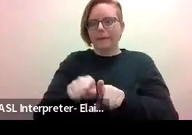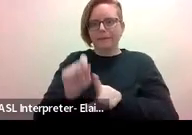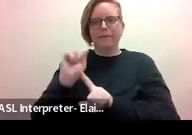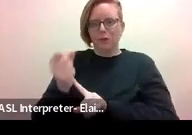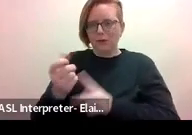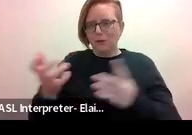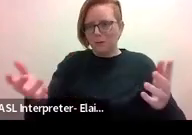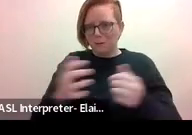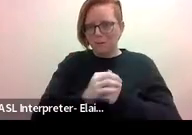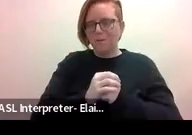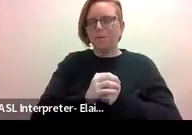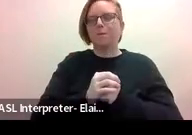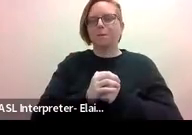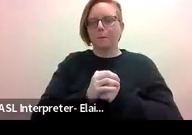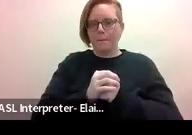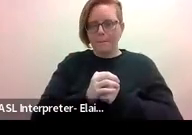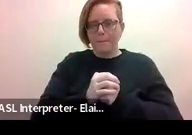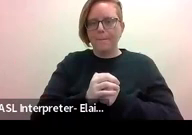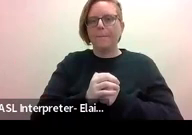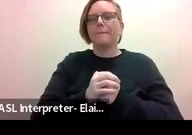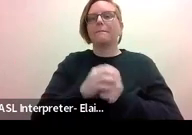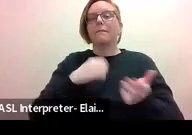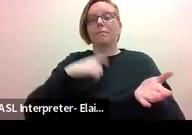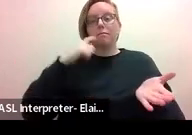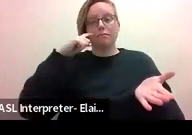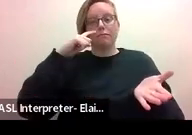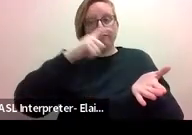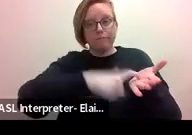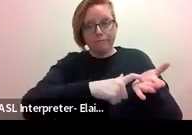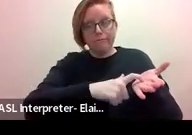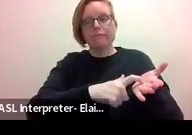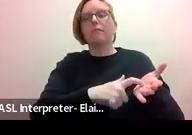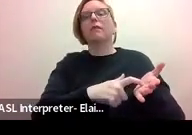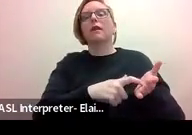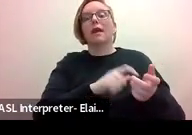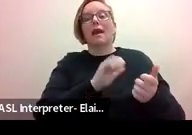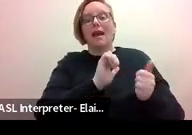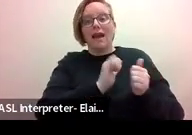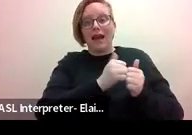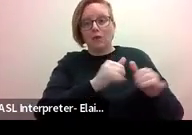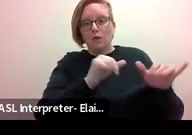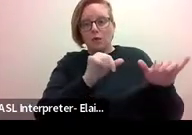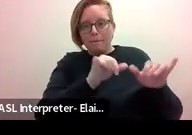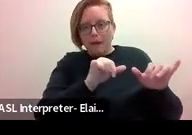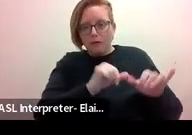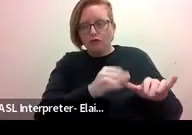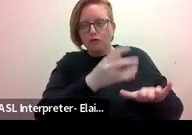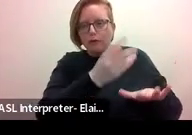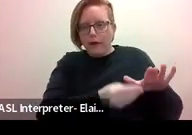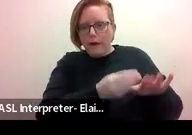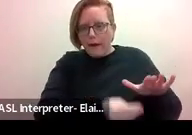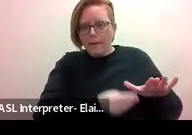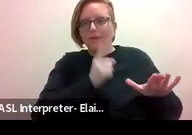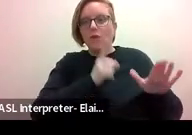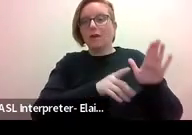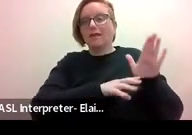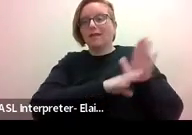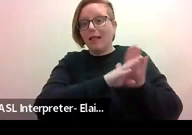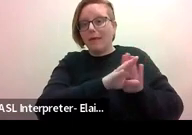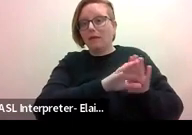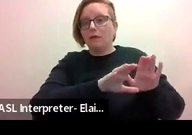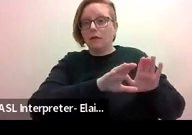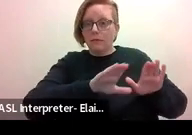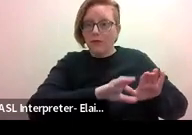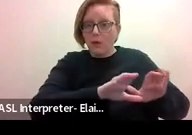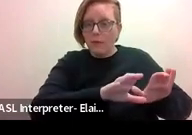you're having the, you're identifying the distinctly measurable and persistent gaps in developmental performance, as well as the how statement of how